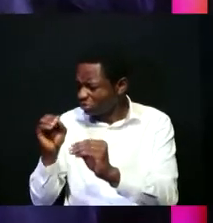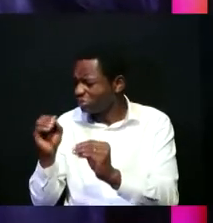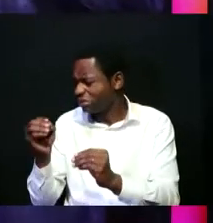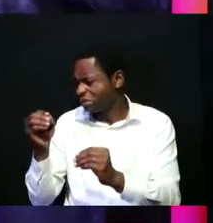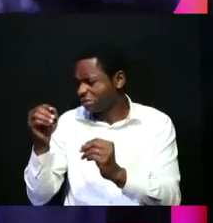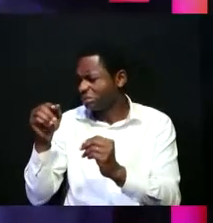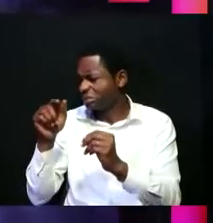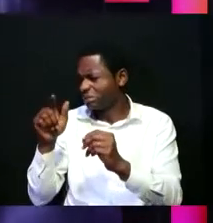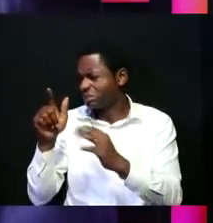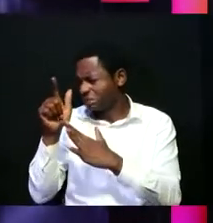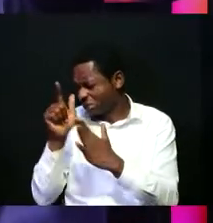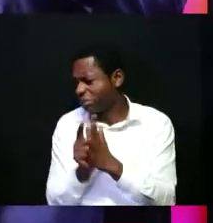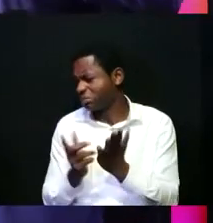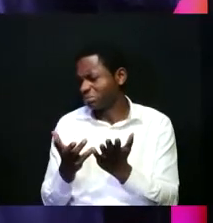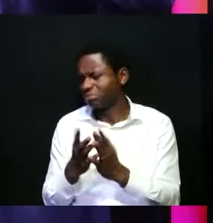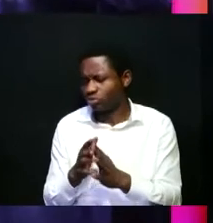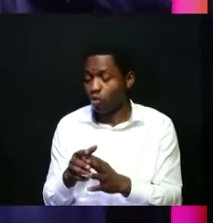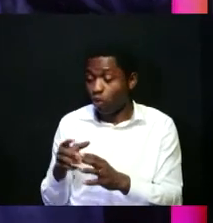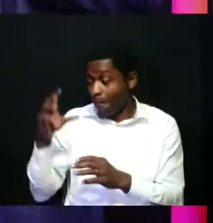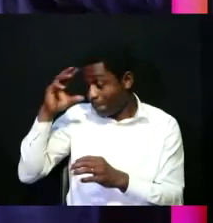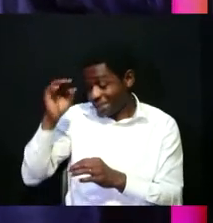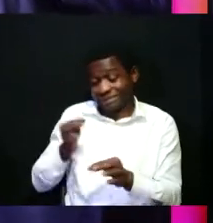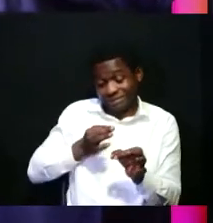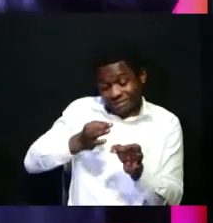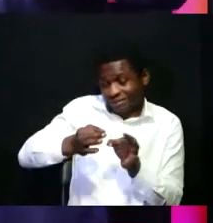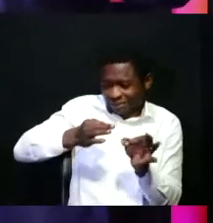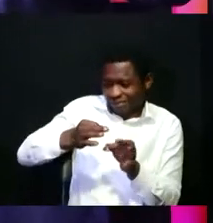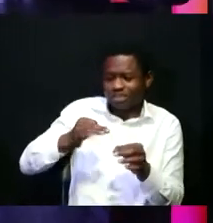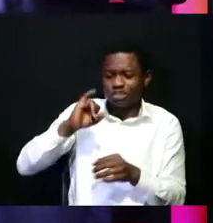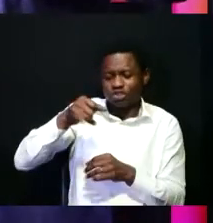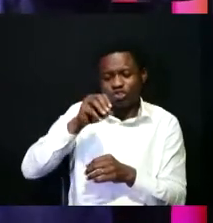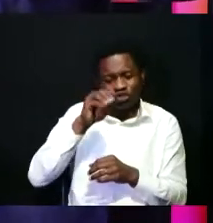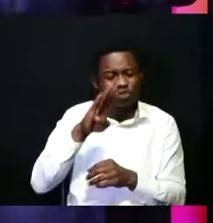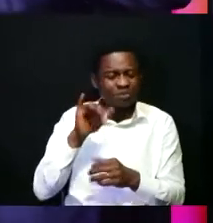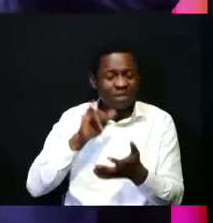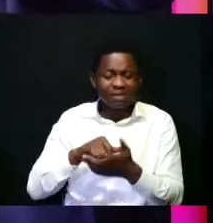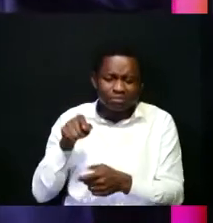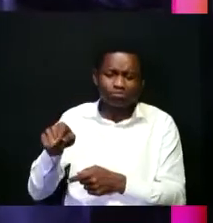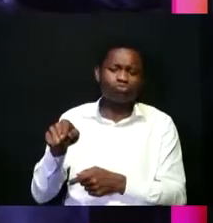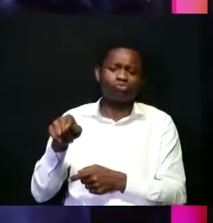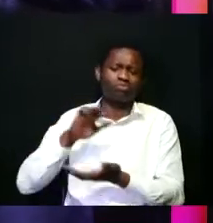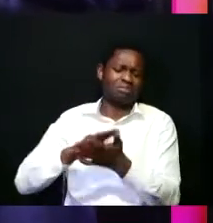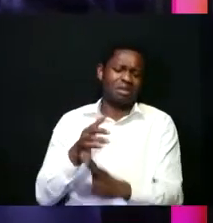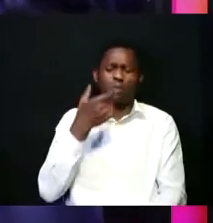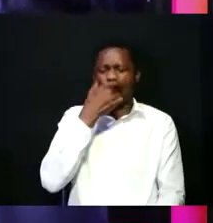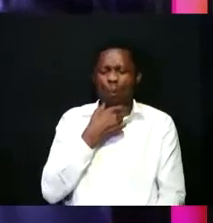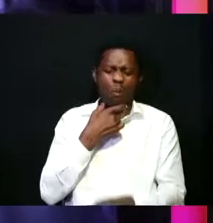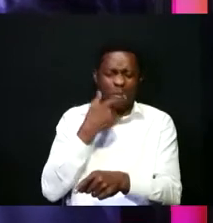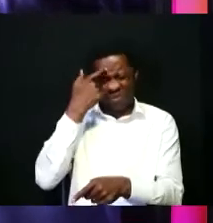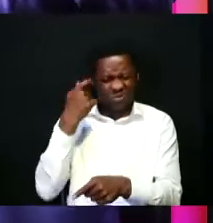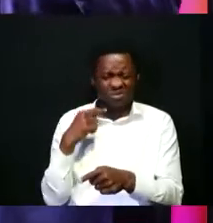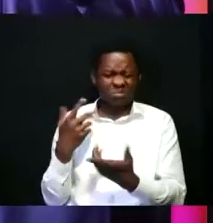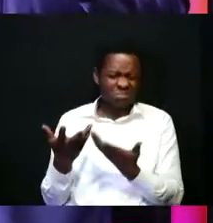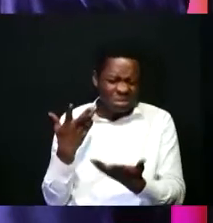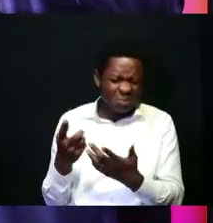Eh, can be a chire. Ntino Ochrem say, Diye nti be anka sa koya. Ochrem say, Ni numpe a hinta. Eh, wan hune mukra ano.